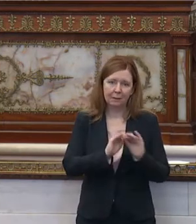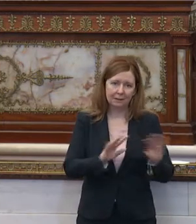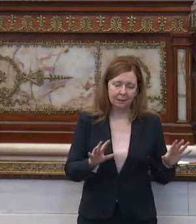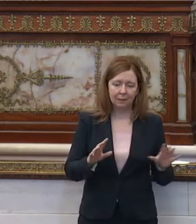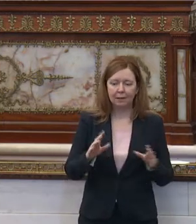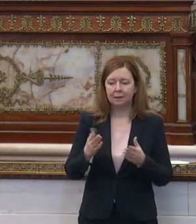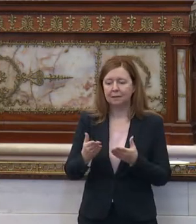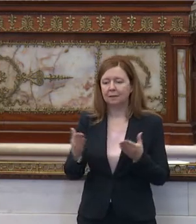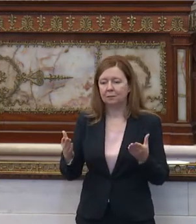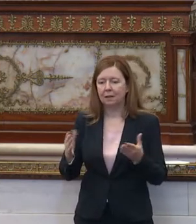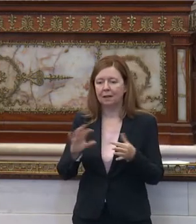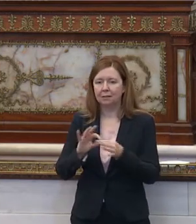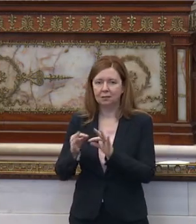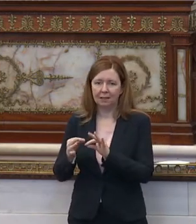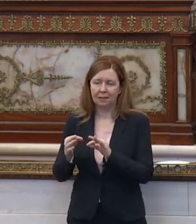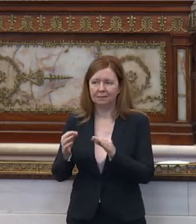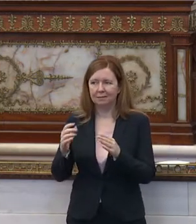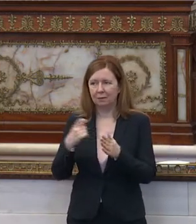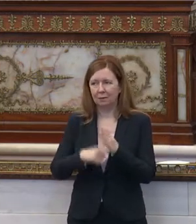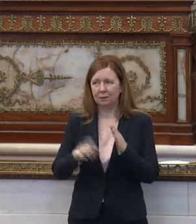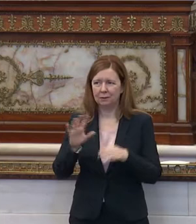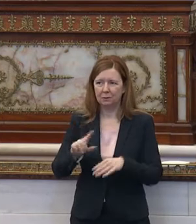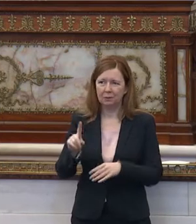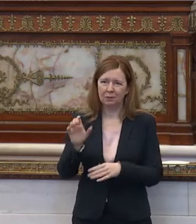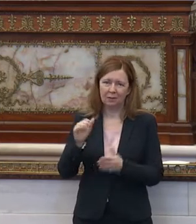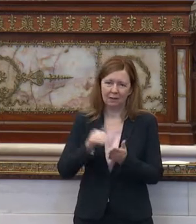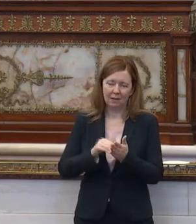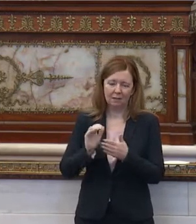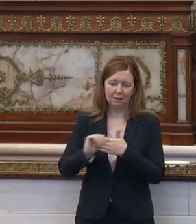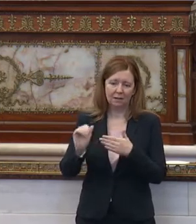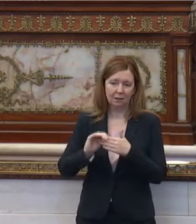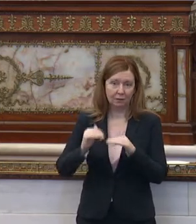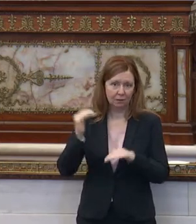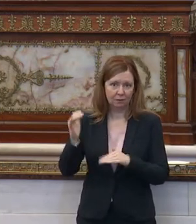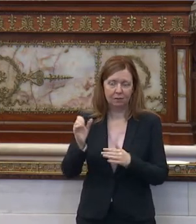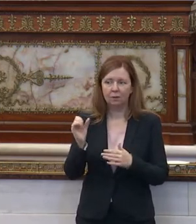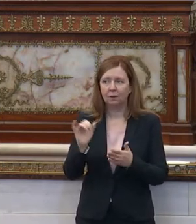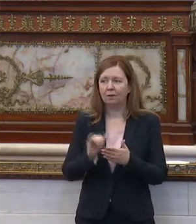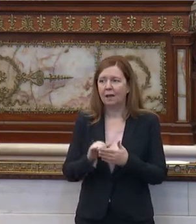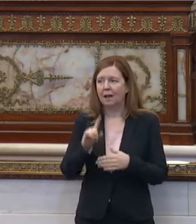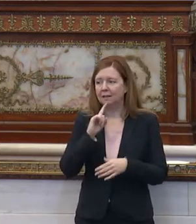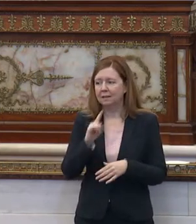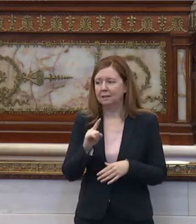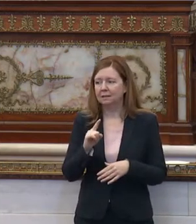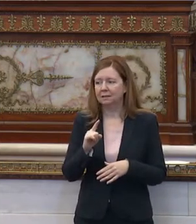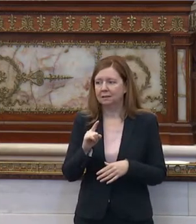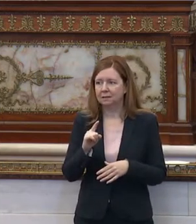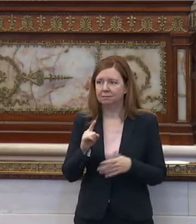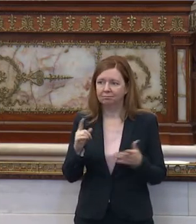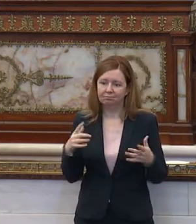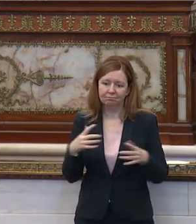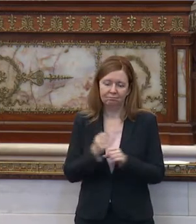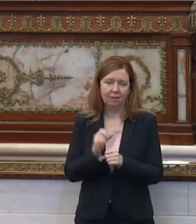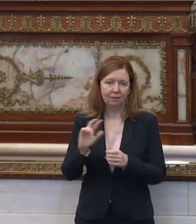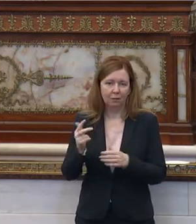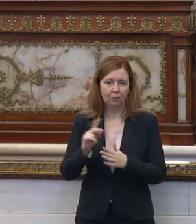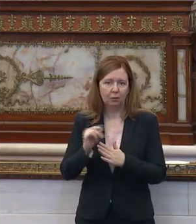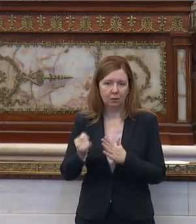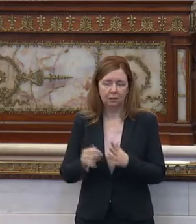chain issues, the price went by about $100,000 overestimated. So that is that's the summary of the third